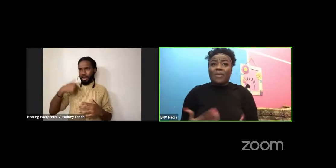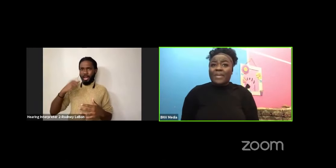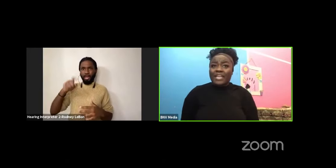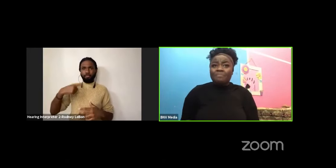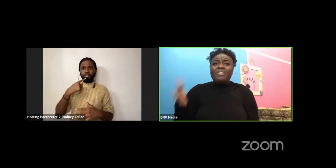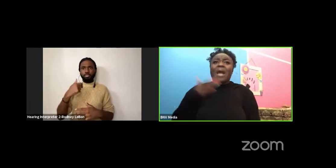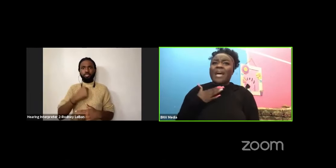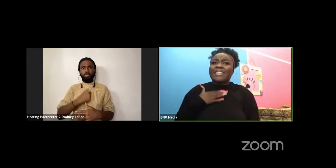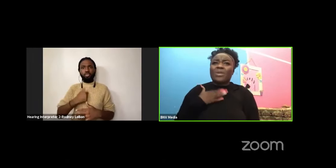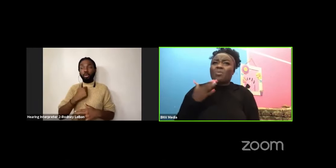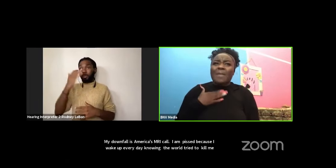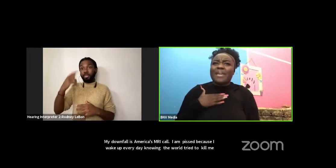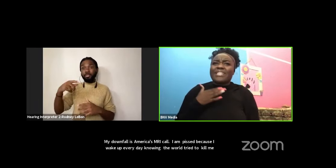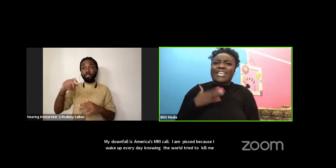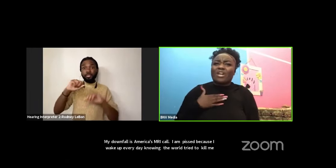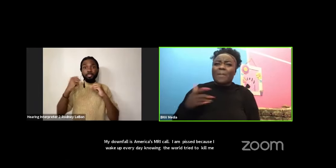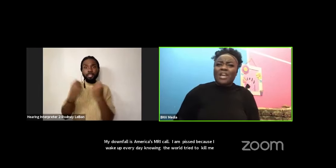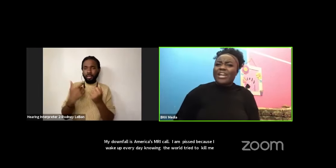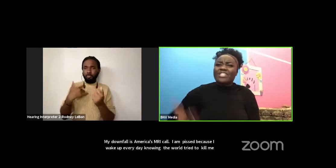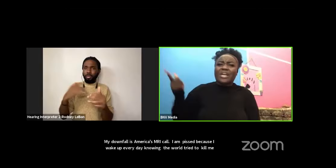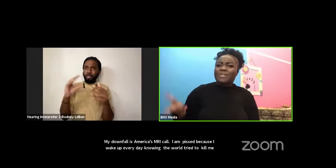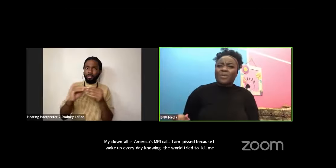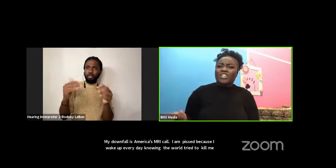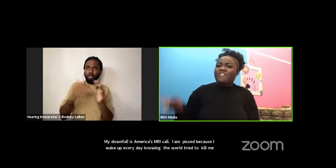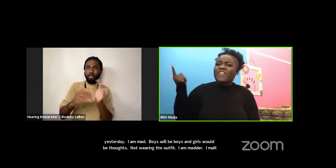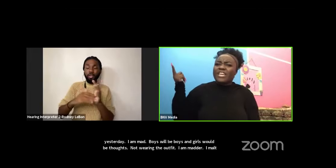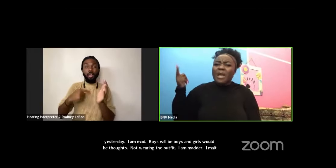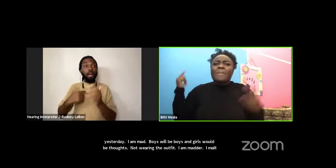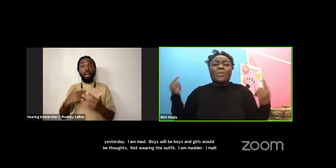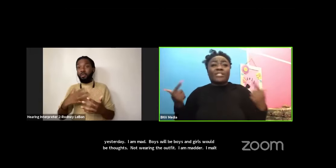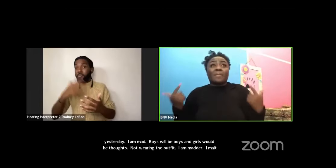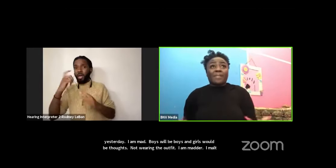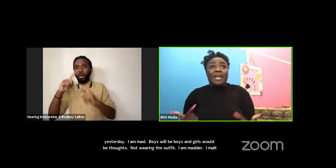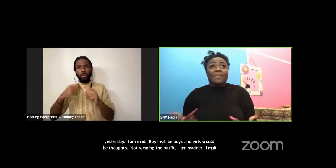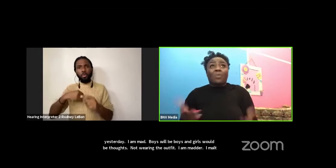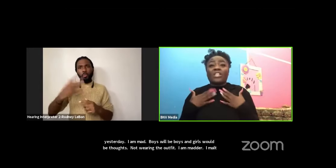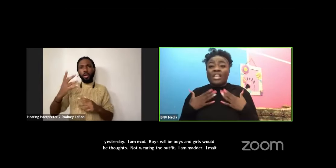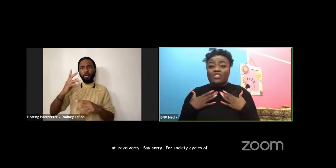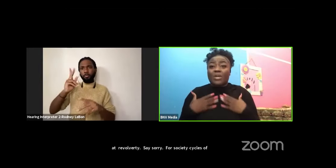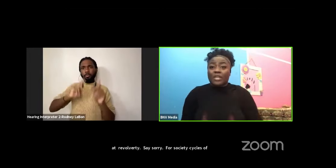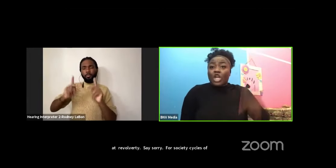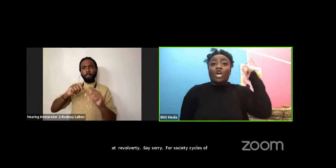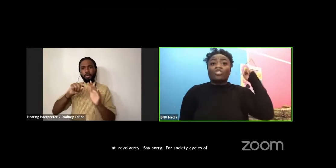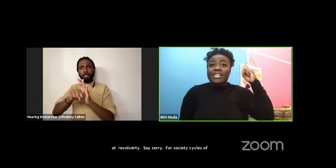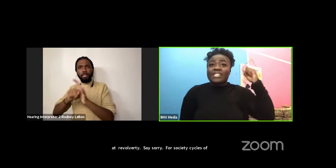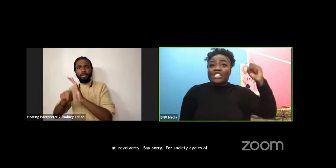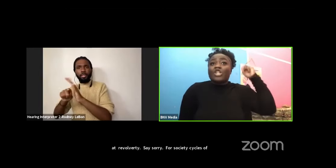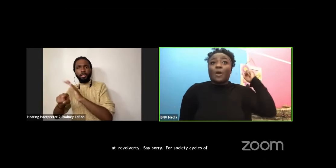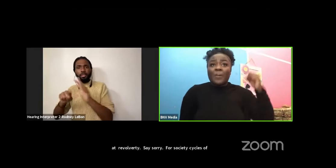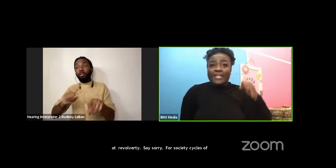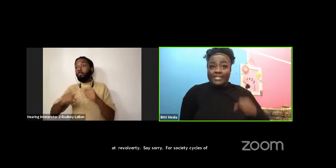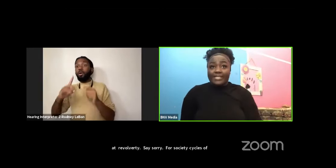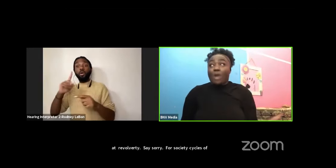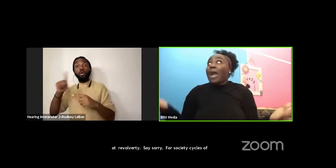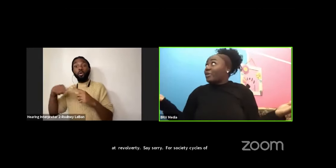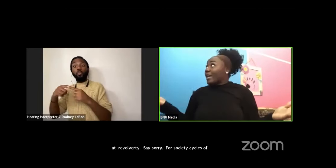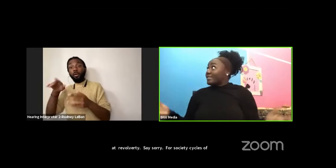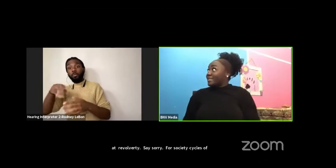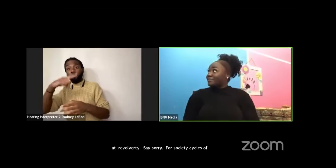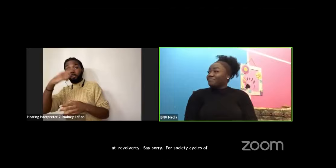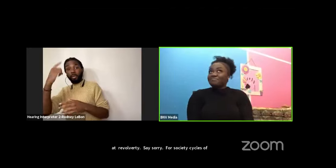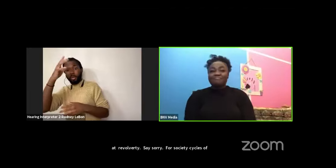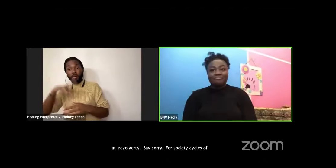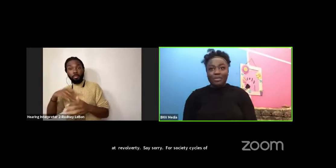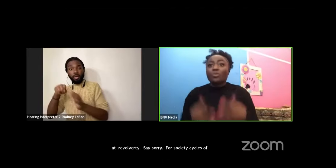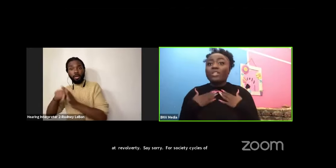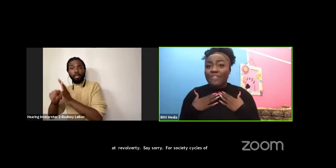of lies on repeat. I'm mad that when a white man gets killed, America jumps up on their feet. But when it's a Black man, we're left screaming, no justice, no peace. Now I'm